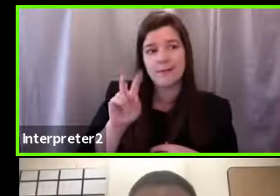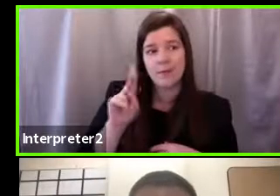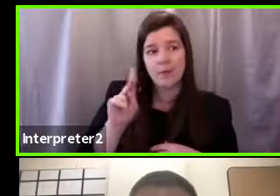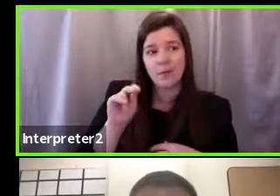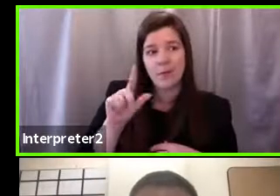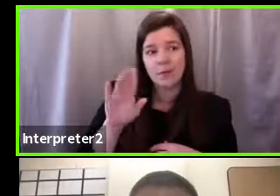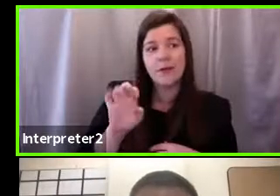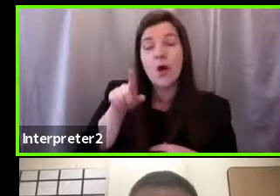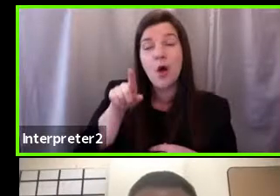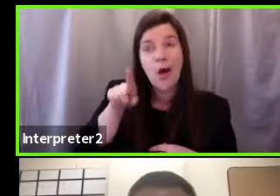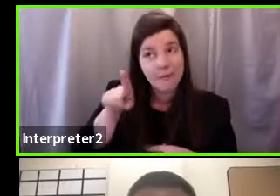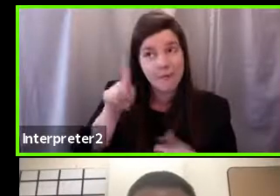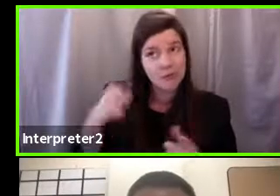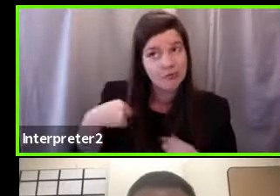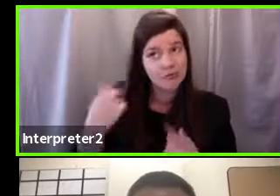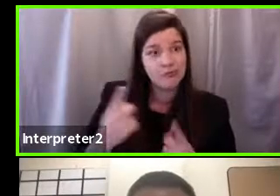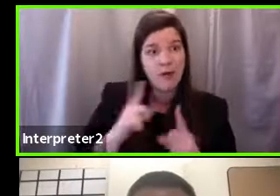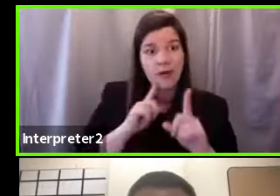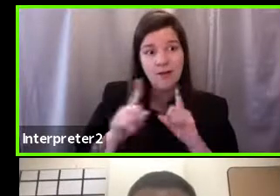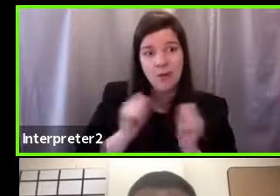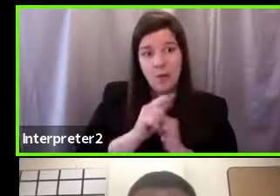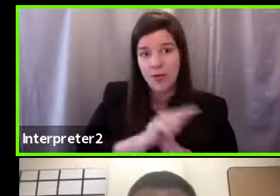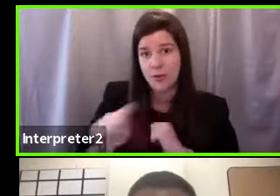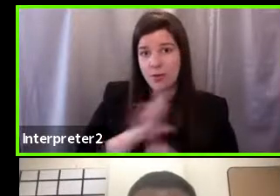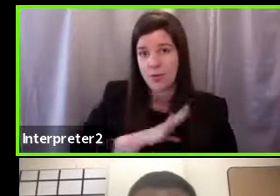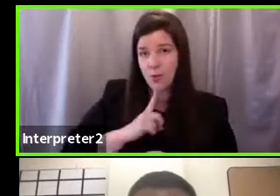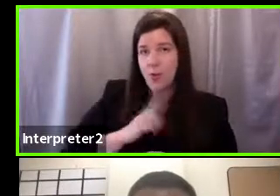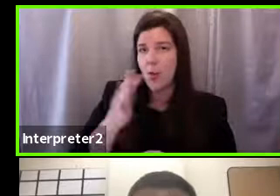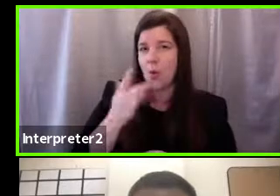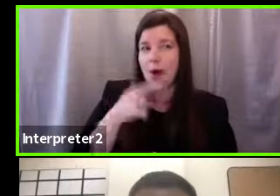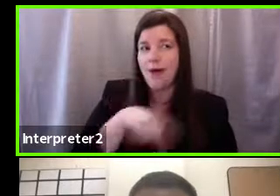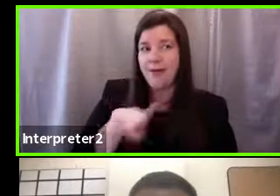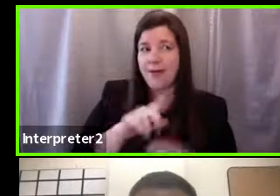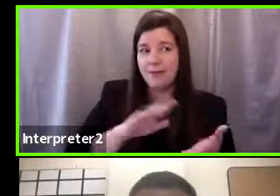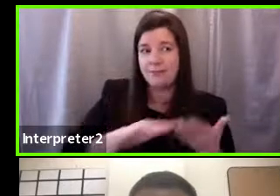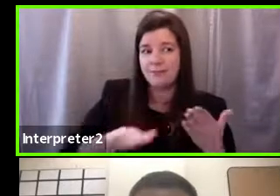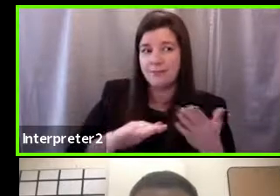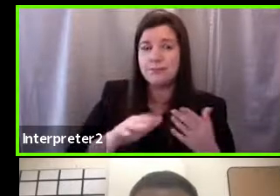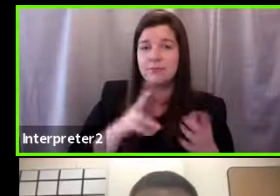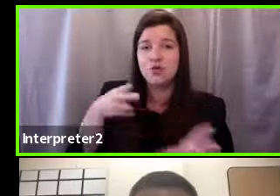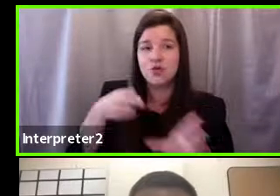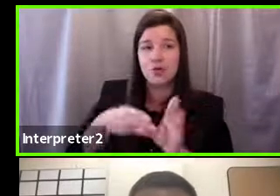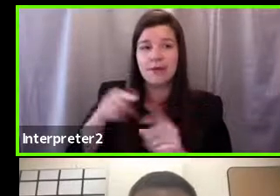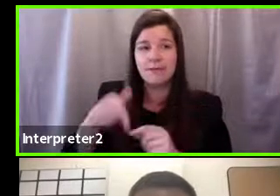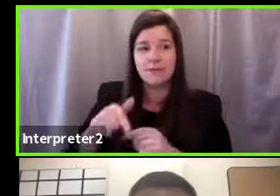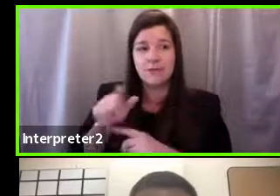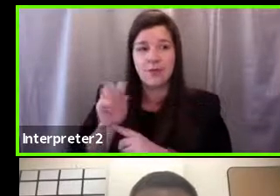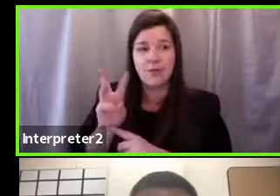not engaged with the one-stop platform? Not during my time as contract manager.